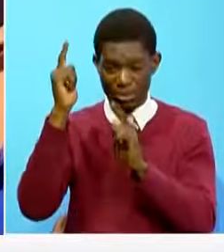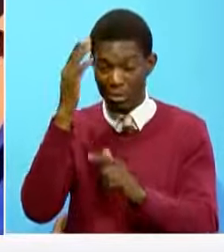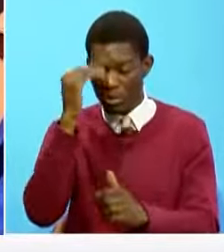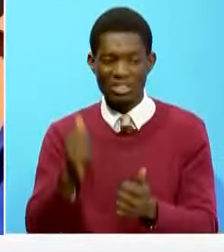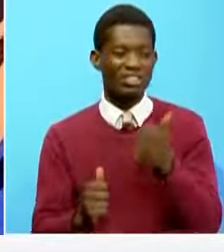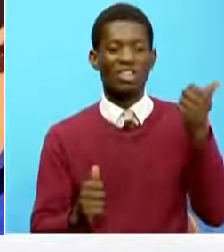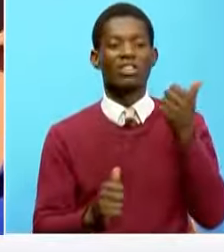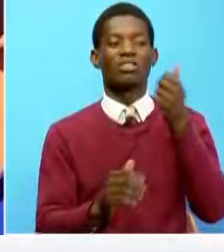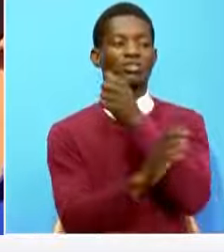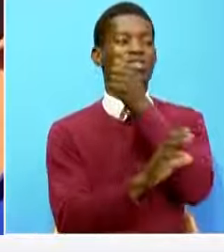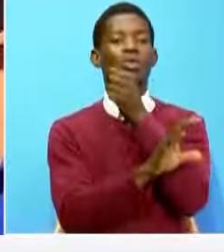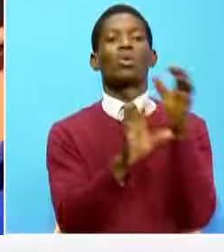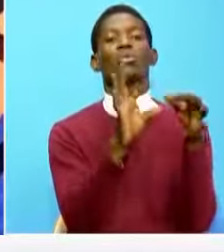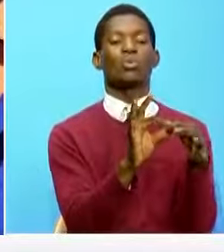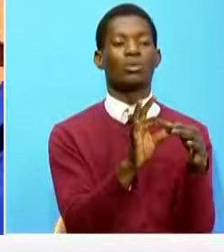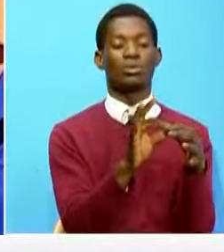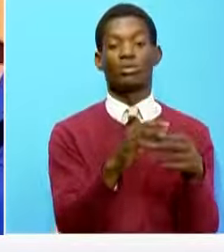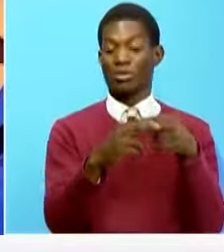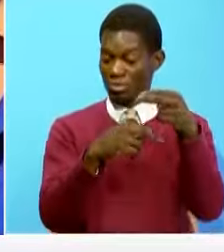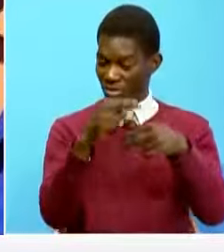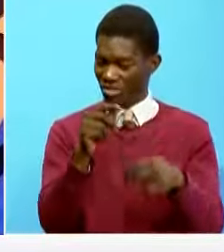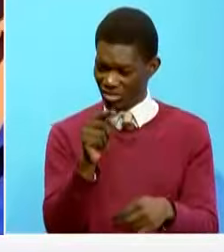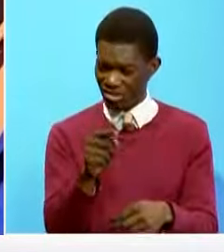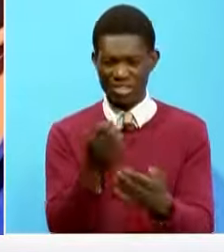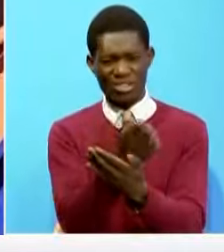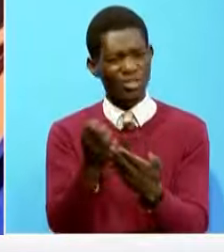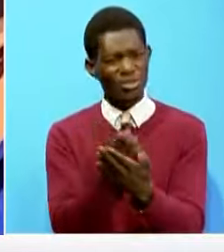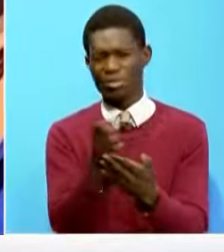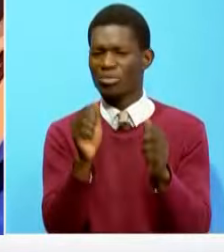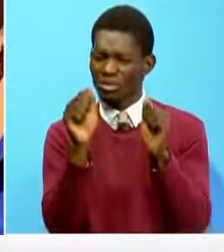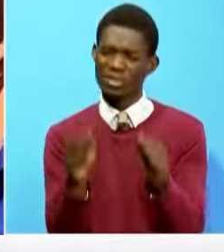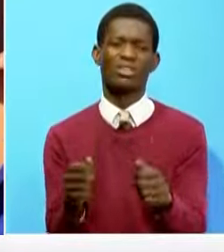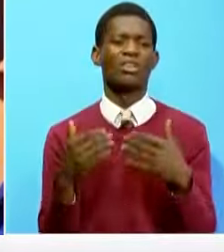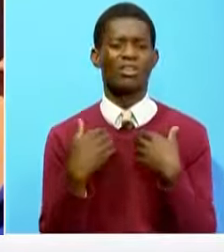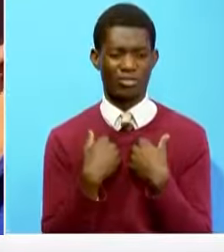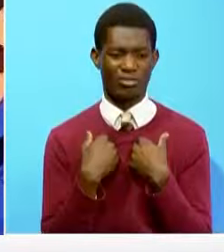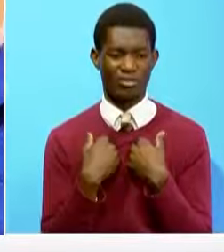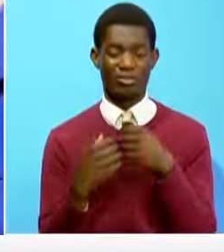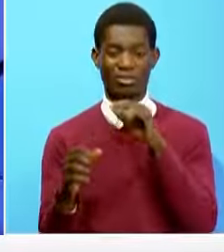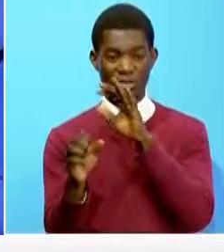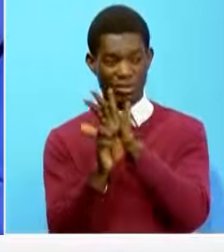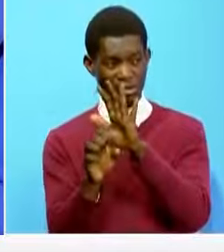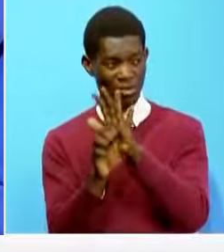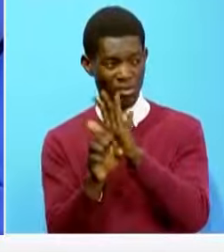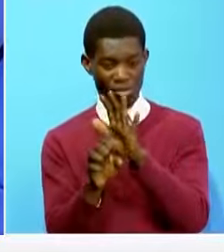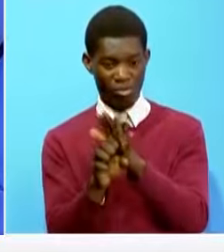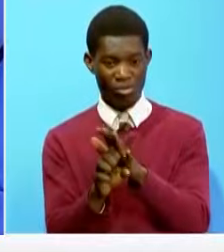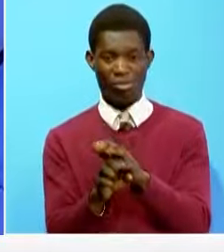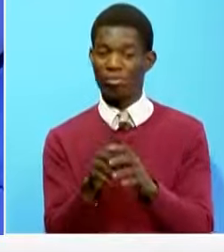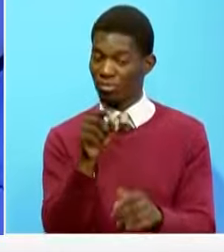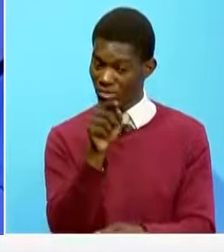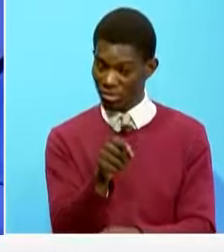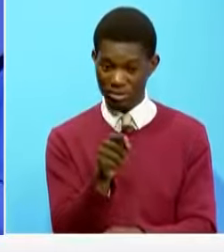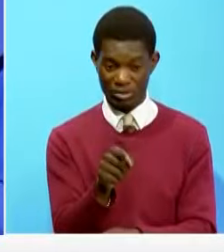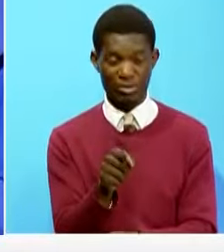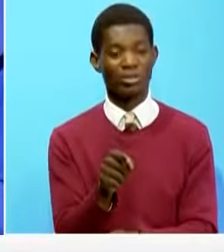obviously are expected from this particular stretch. We are talking about the contract providing markets to be constructed along